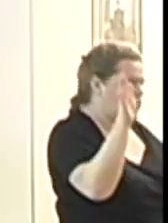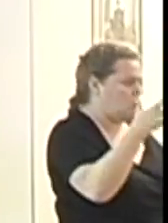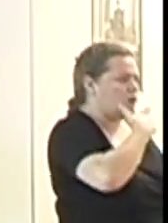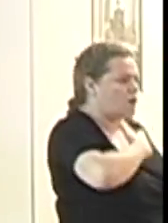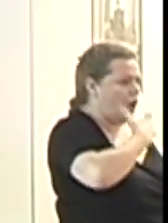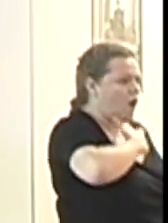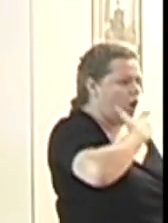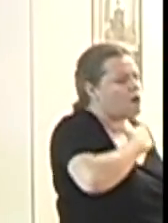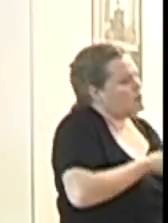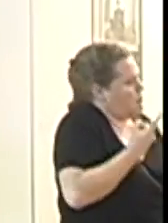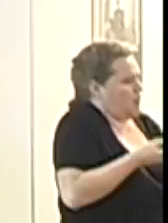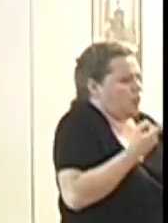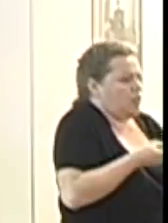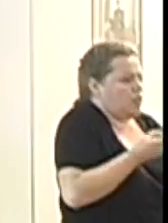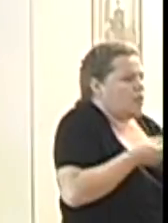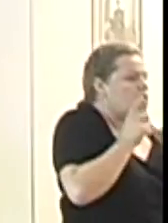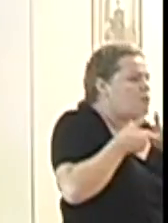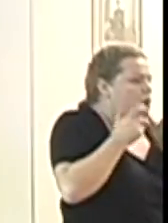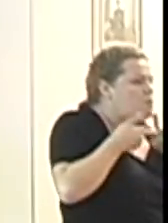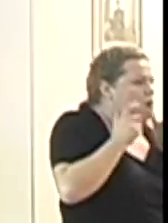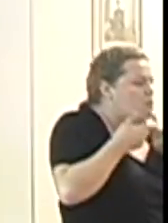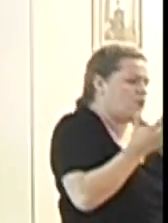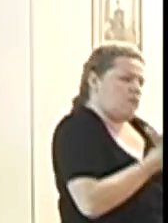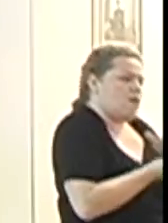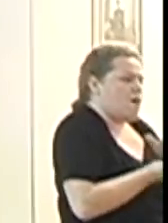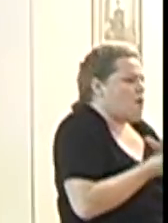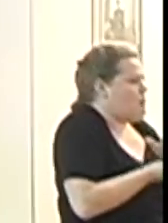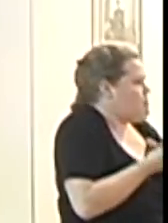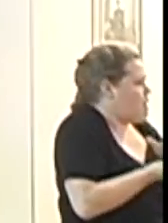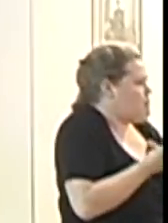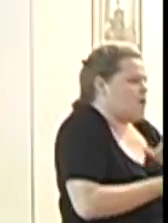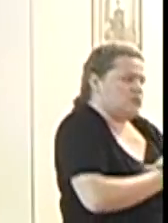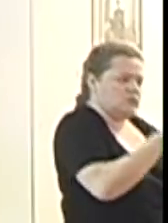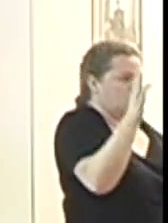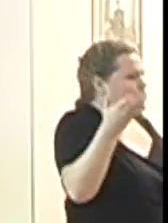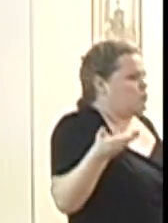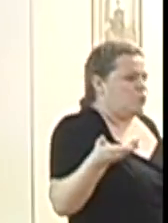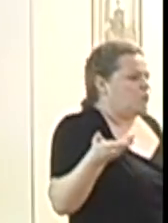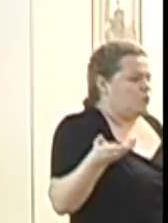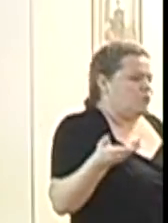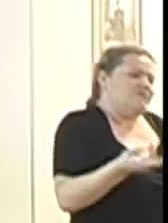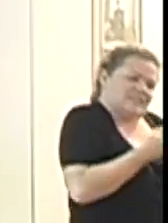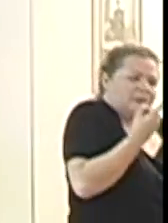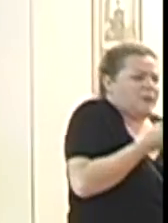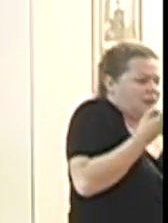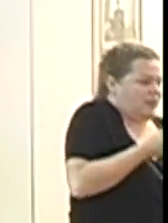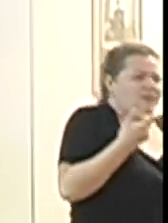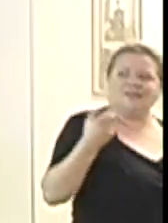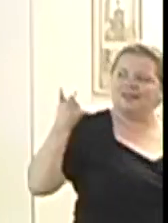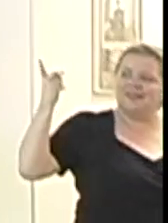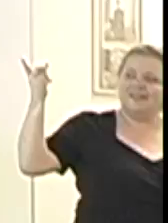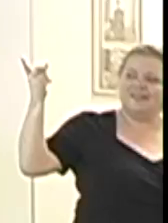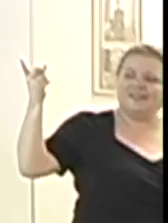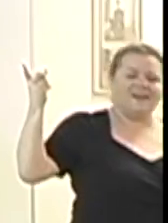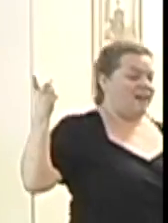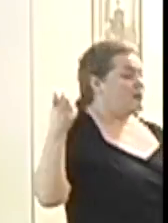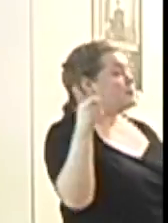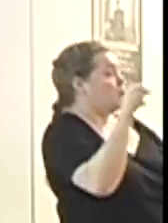mandible. So it too is a kind of repetitive movement pattern. And in some work on speech that I've